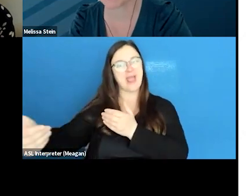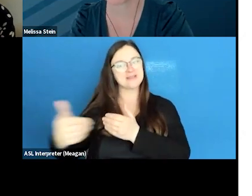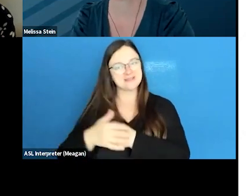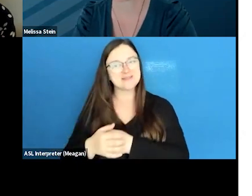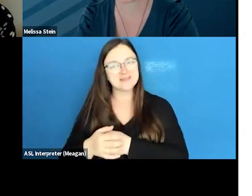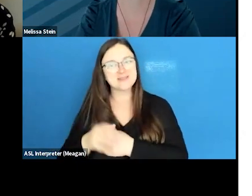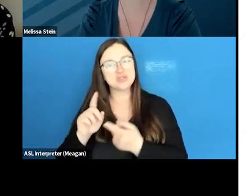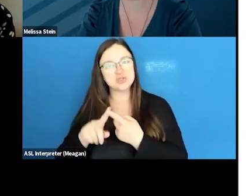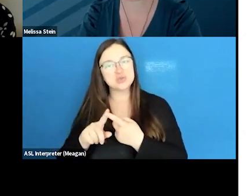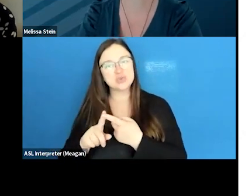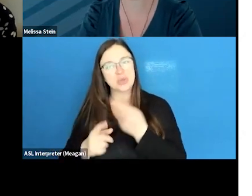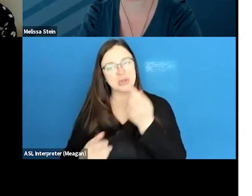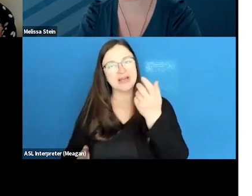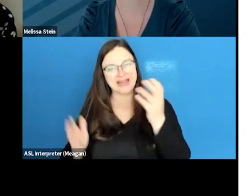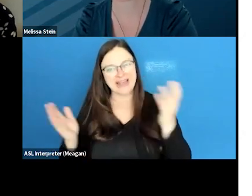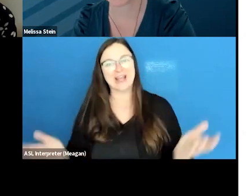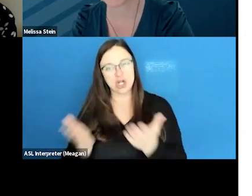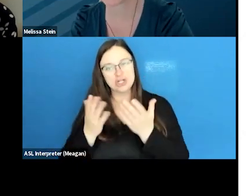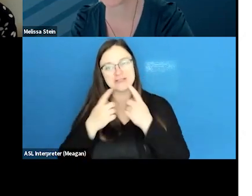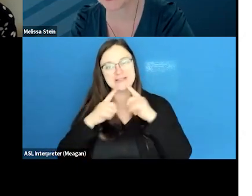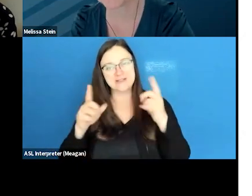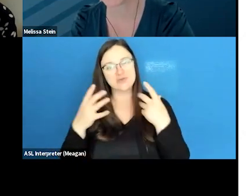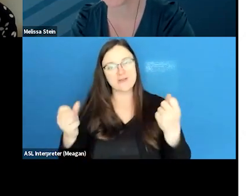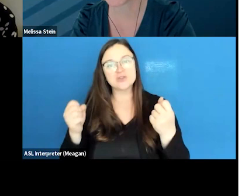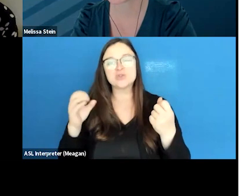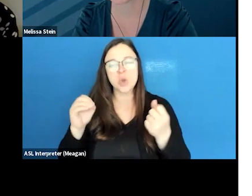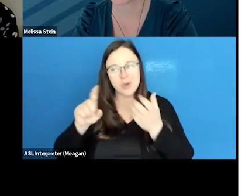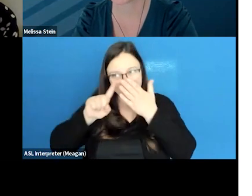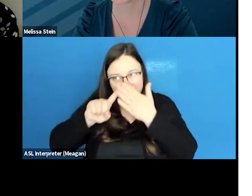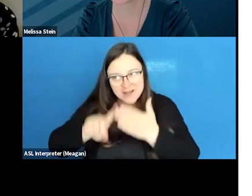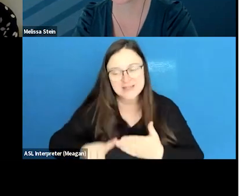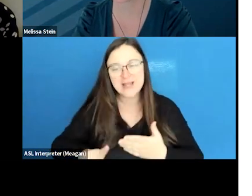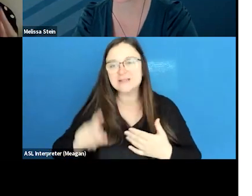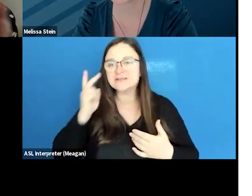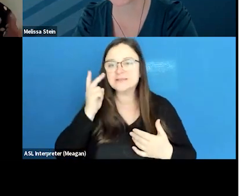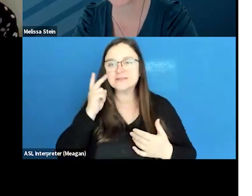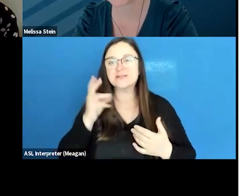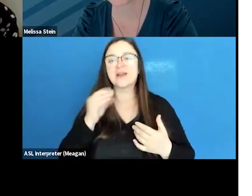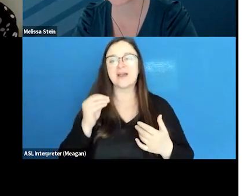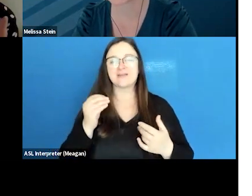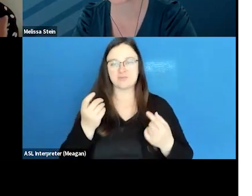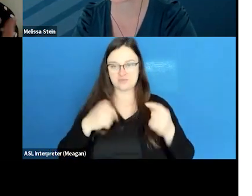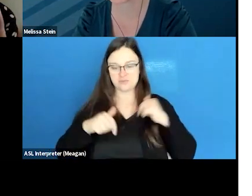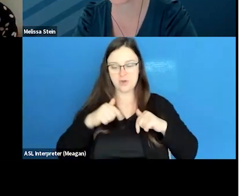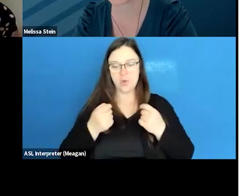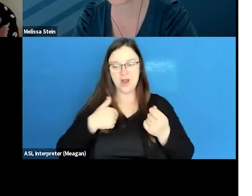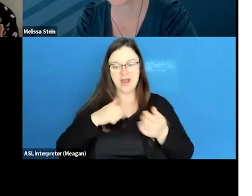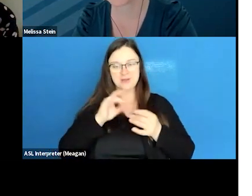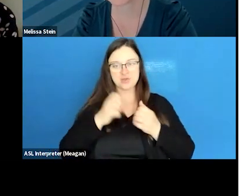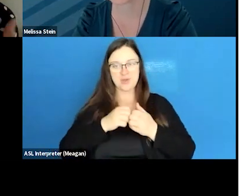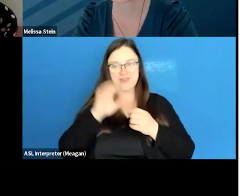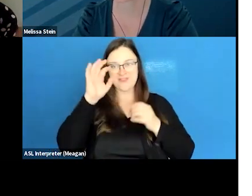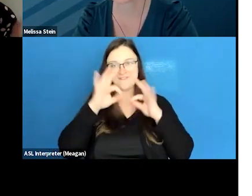promote successful recovery. So really doing that investigative piece, and kind of harkening back to what I was talking about with family systems